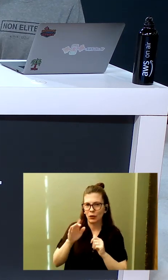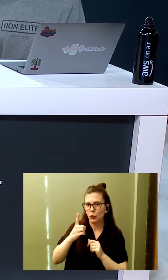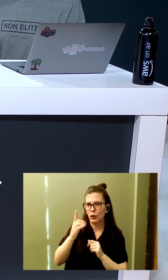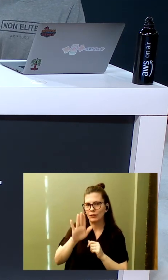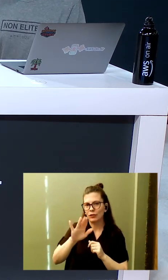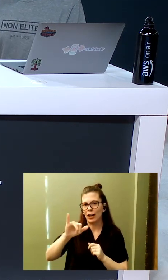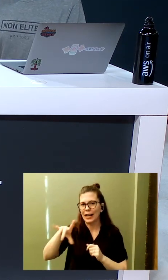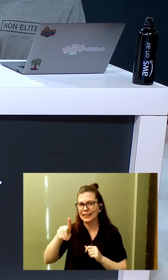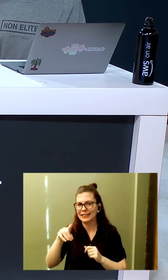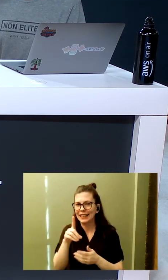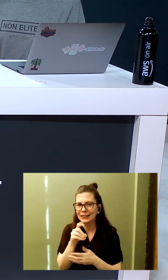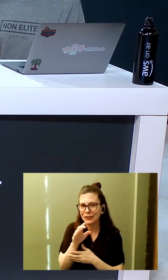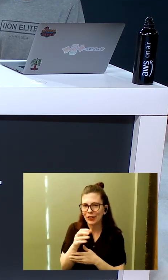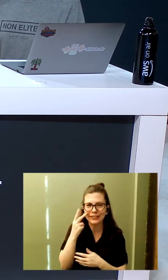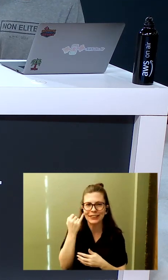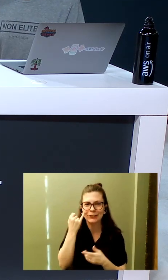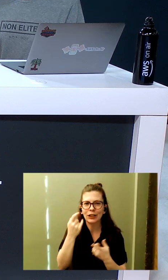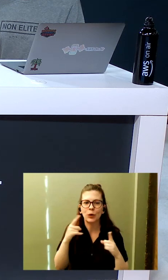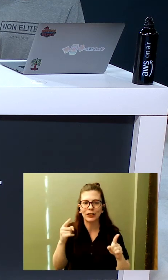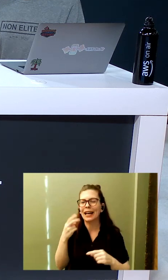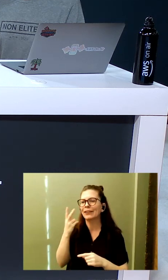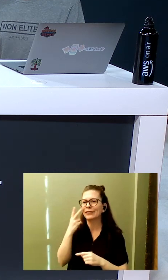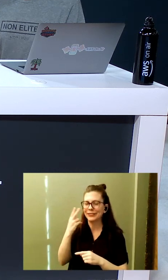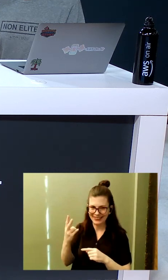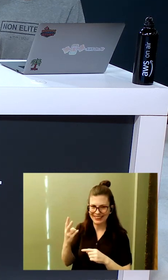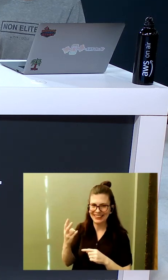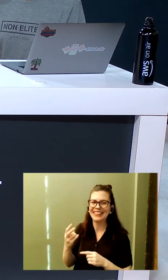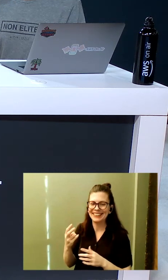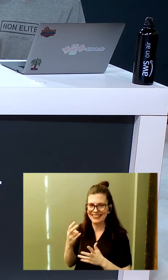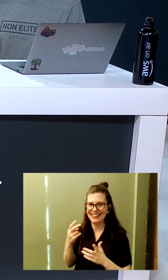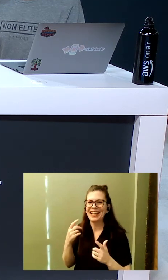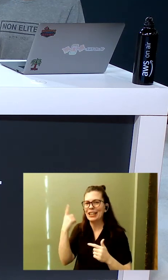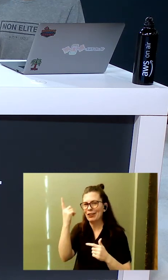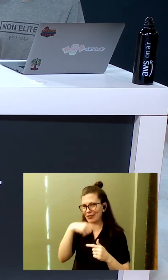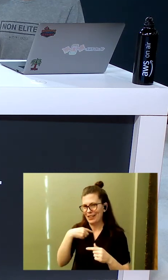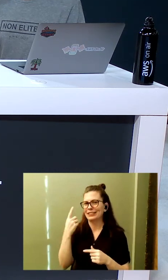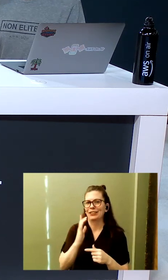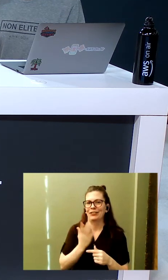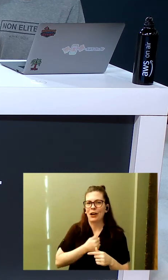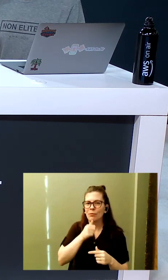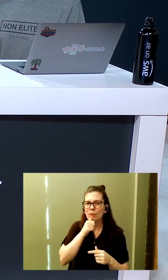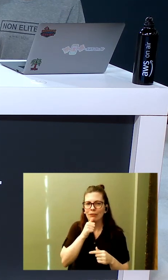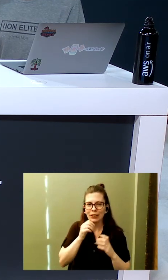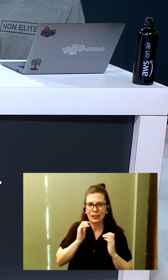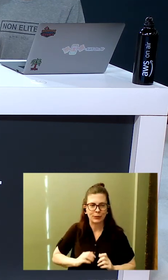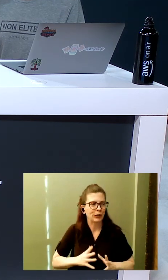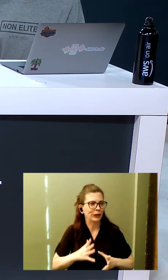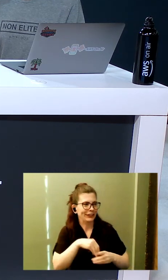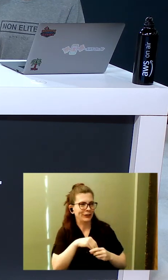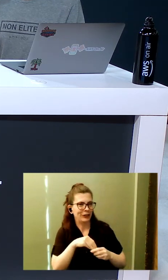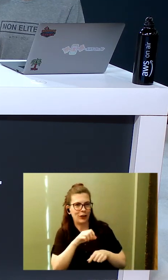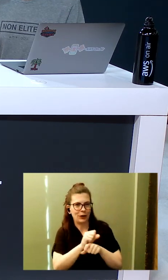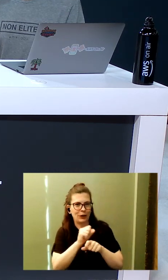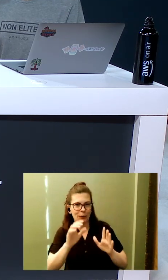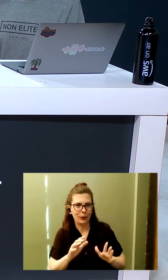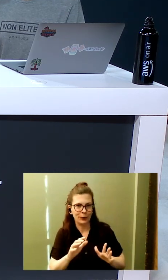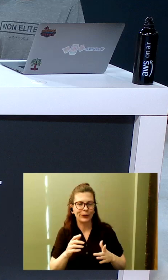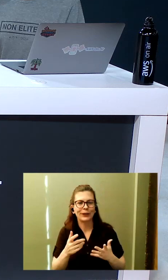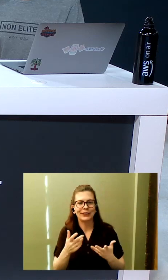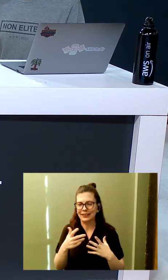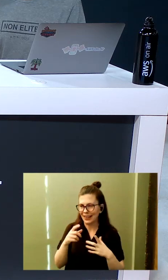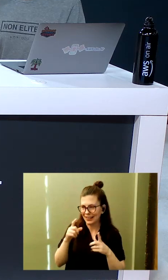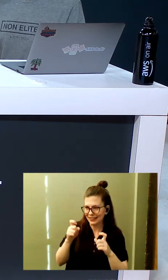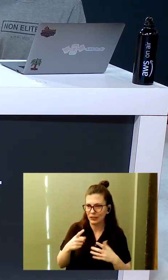have seen the faces of our private beta customers and internal customers, when employees, when they test it, they're like, wow, this actually